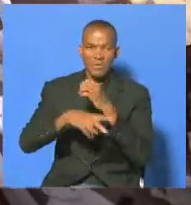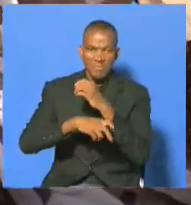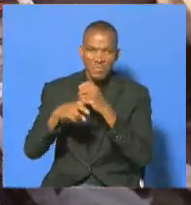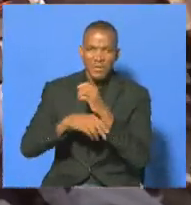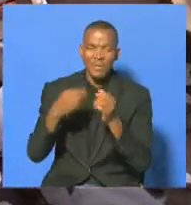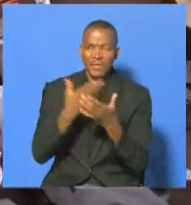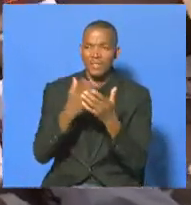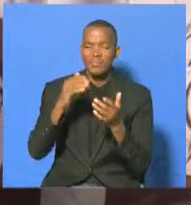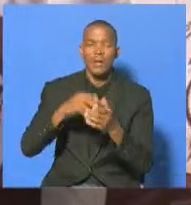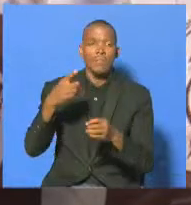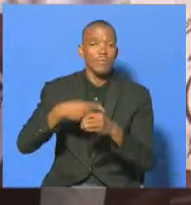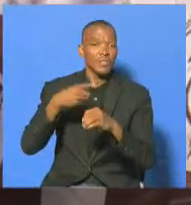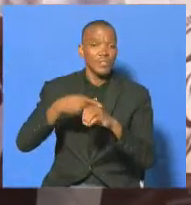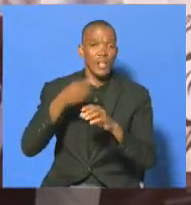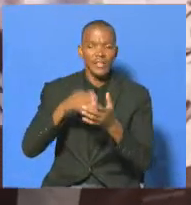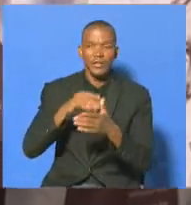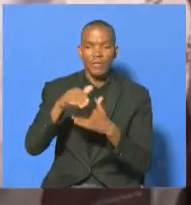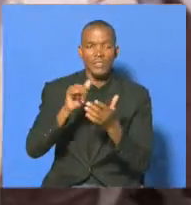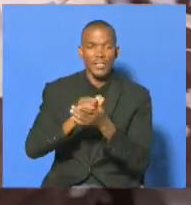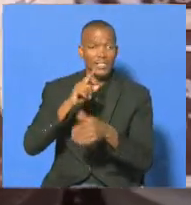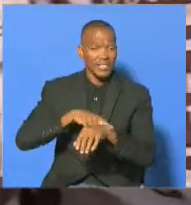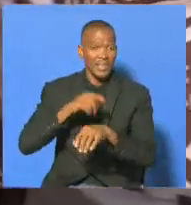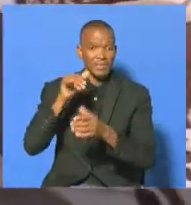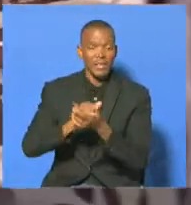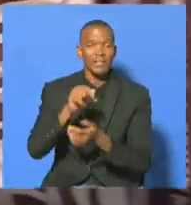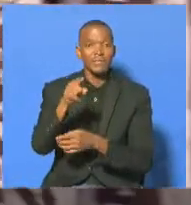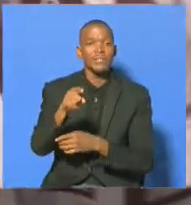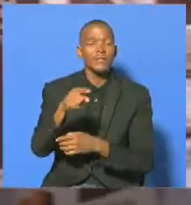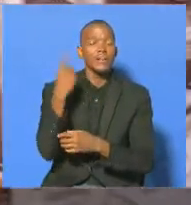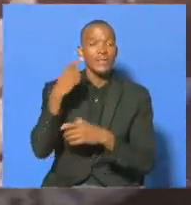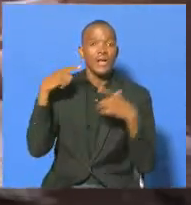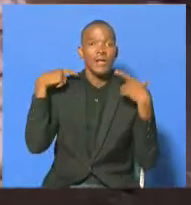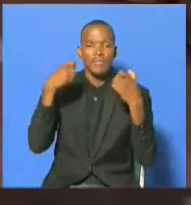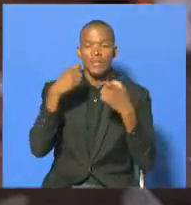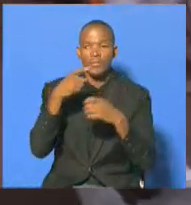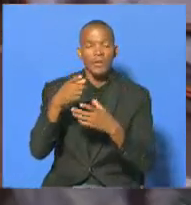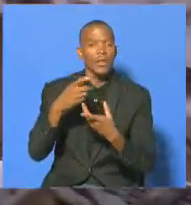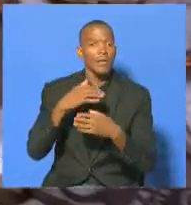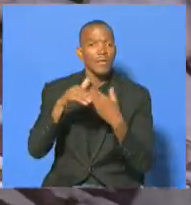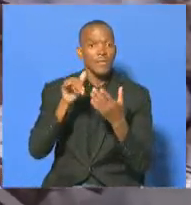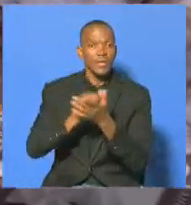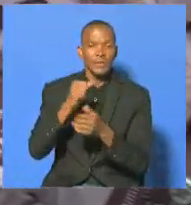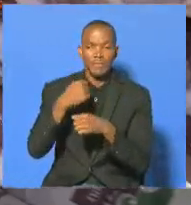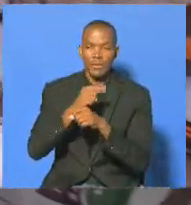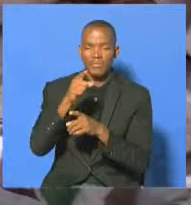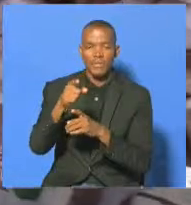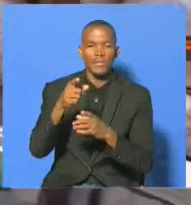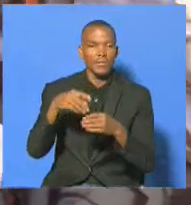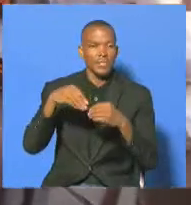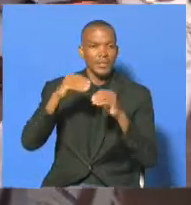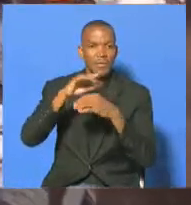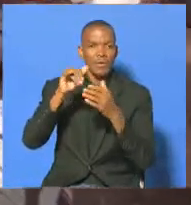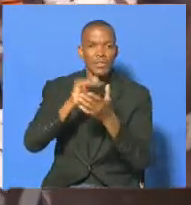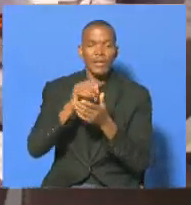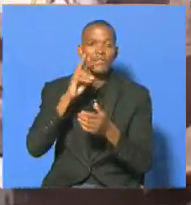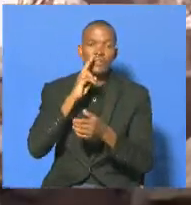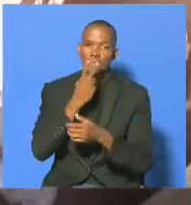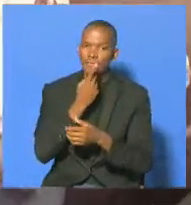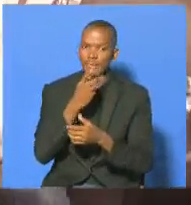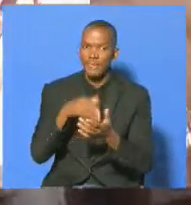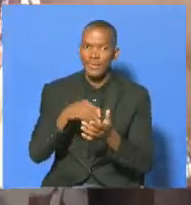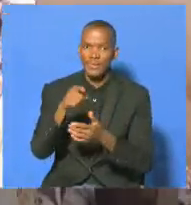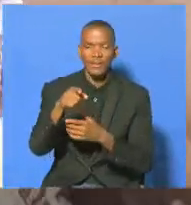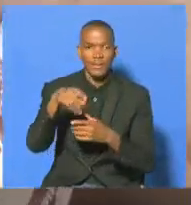potato bags, especially at a time when the government has imposed restrictions on the importation of certain vegetables.